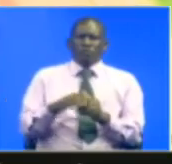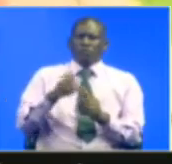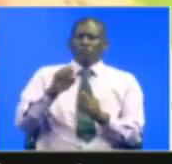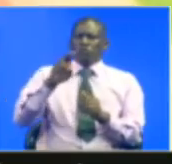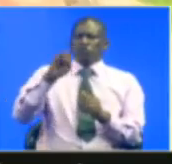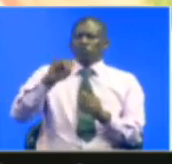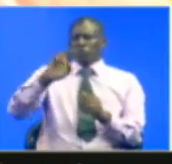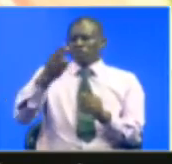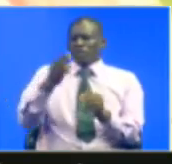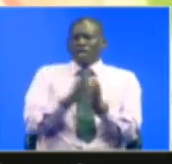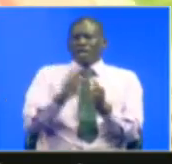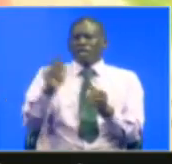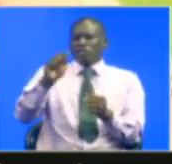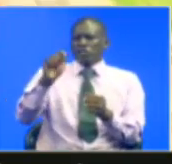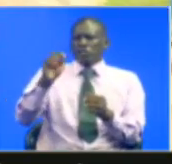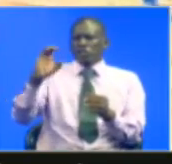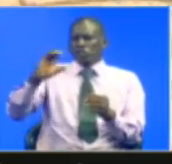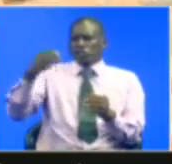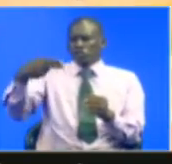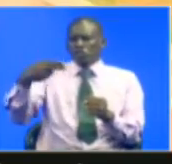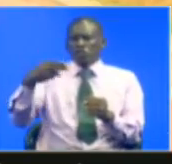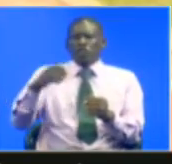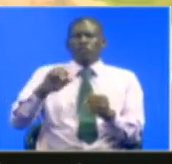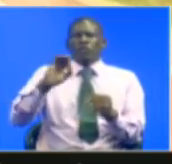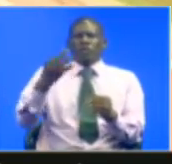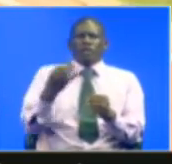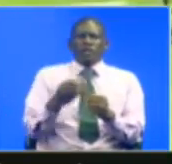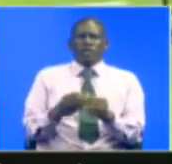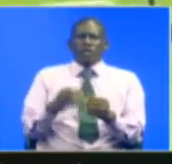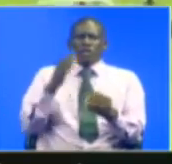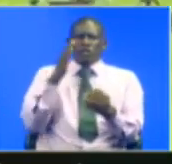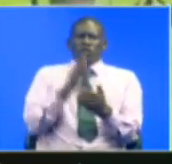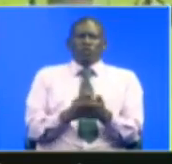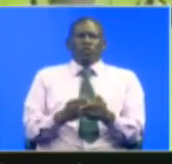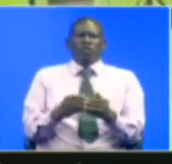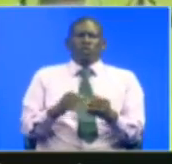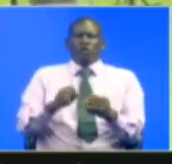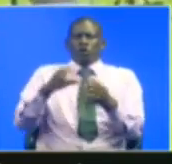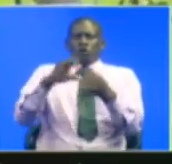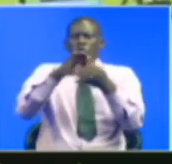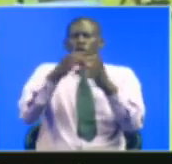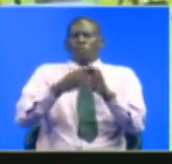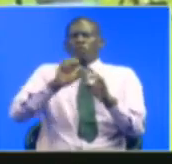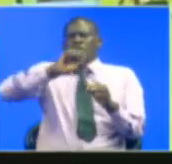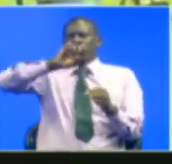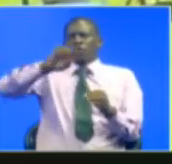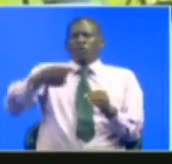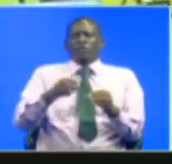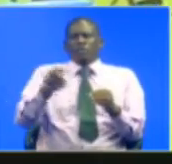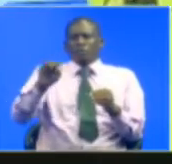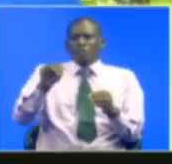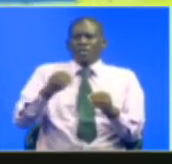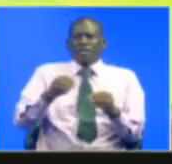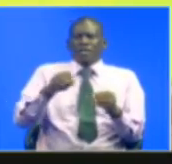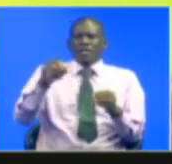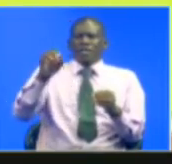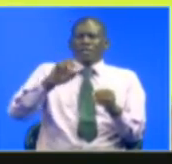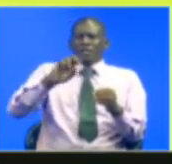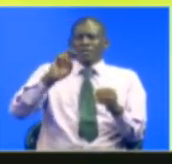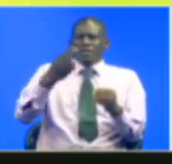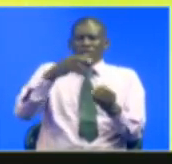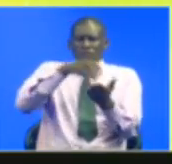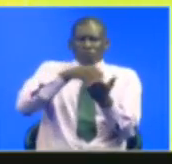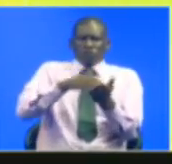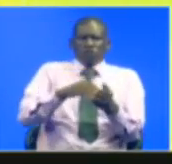and Cherotich third. Really fighting, you know, she's really fighting. Olympic 5,000 meters silver medalist Helen Obiri and Margaret